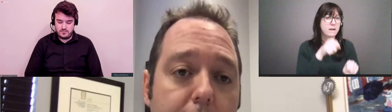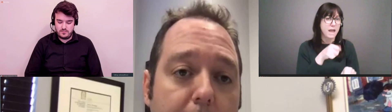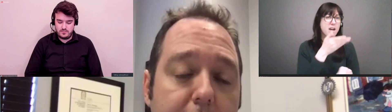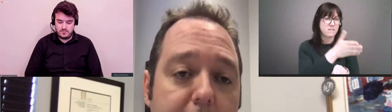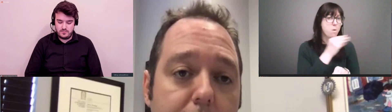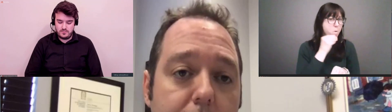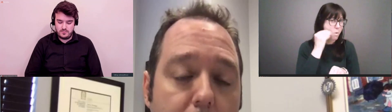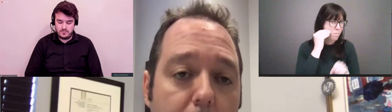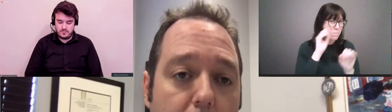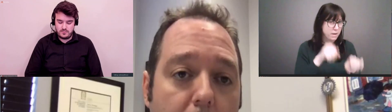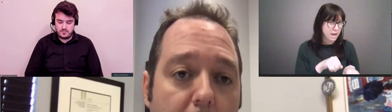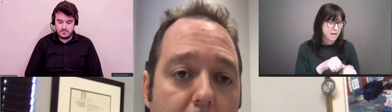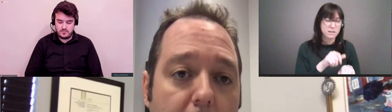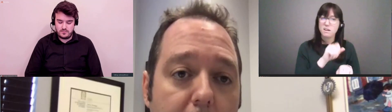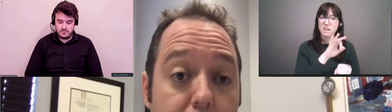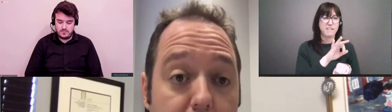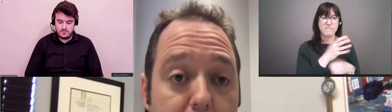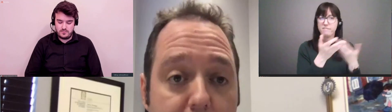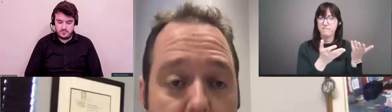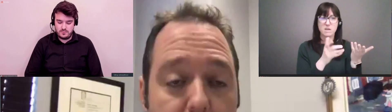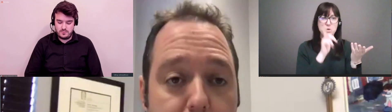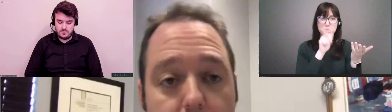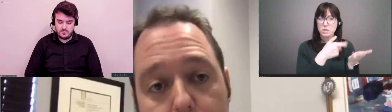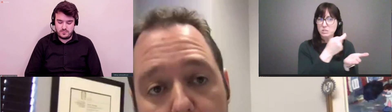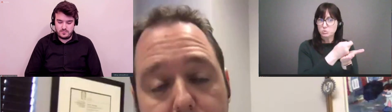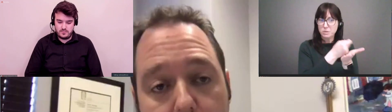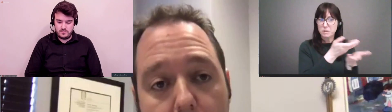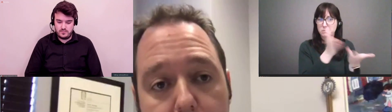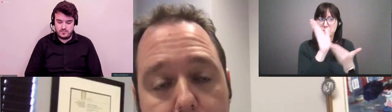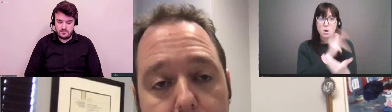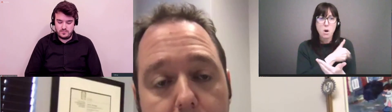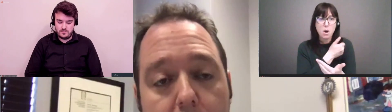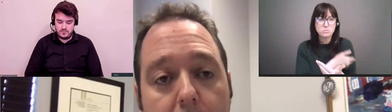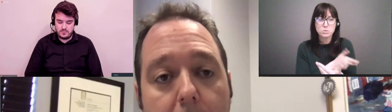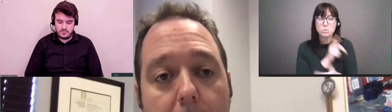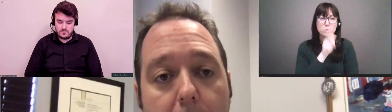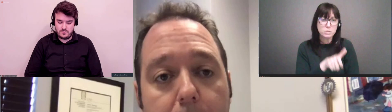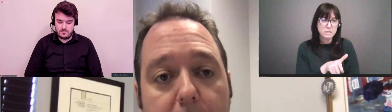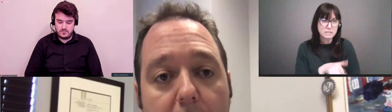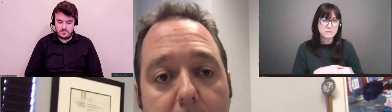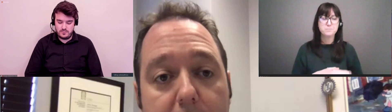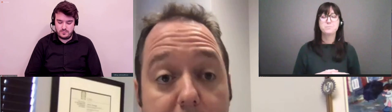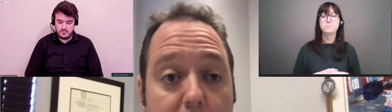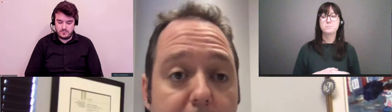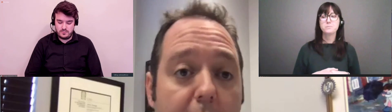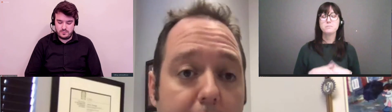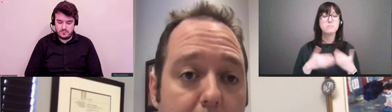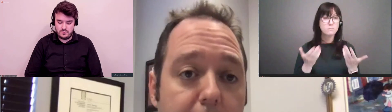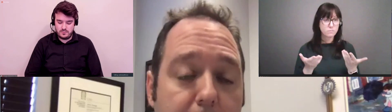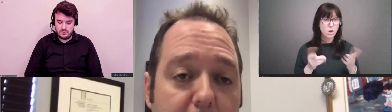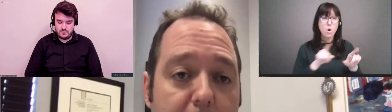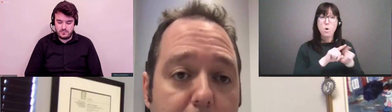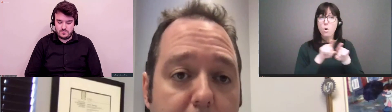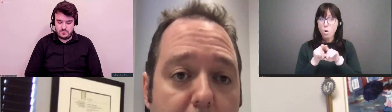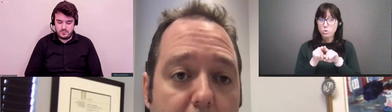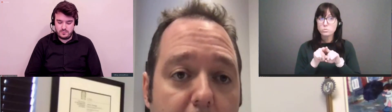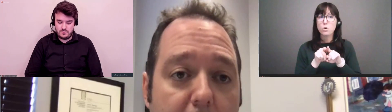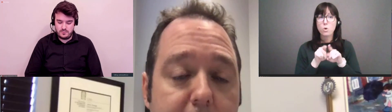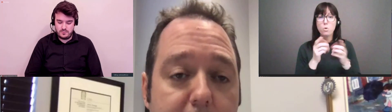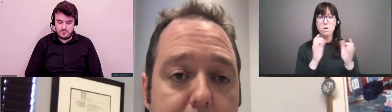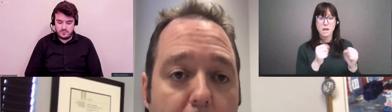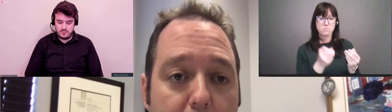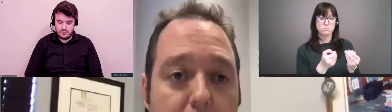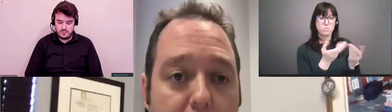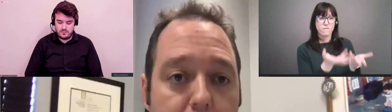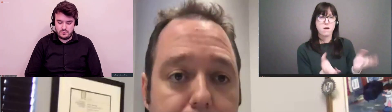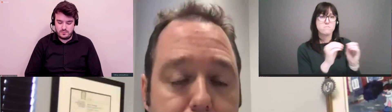those patients that do not require treatment in hospital or transfer to hospital, and at the same time being able to provide them with an access